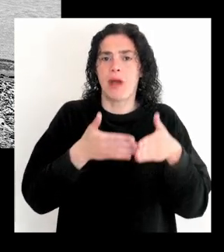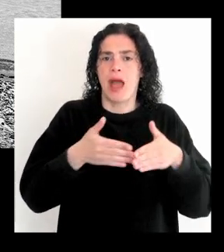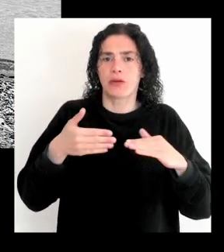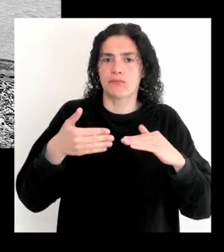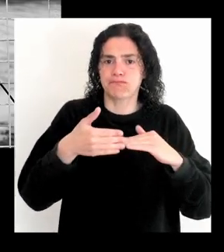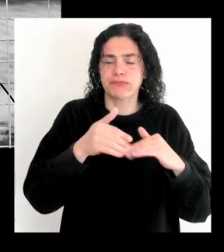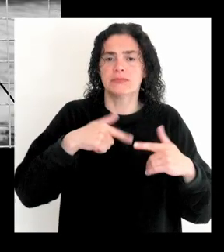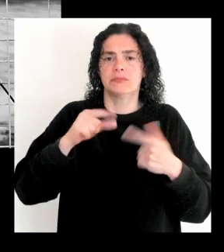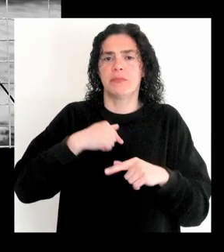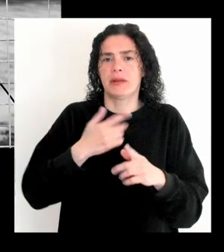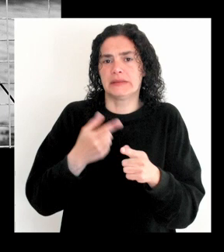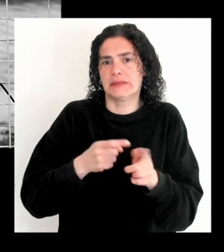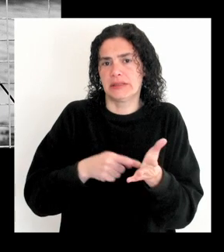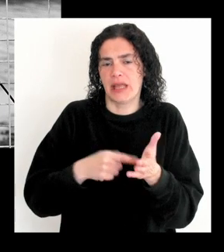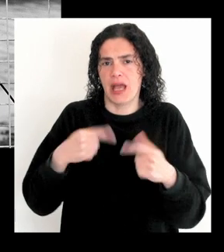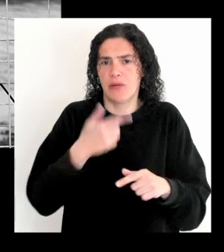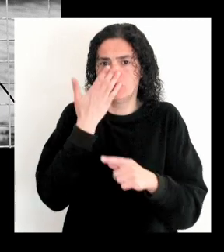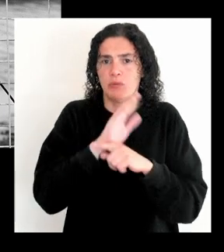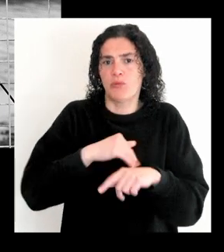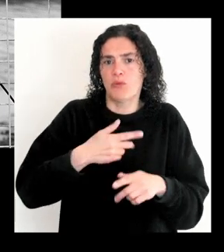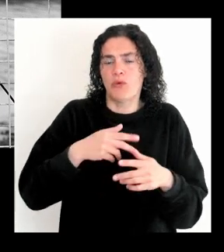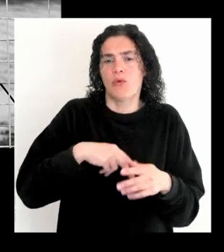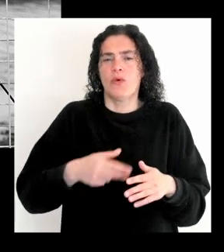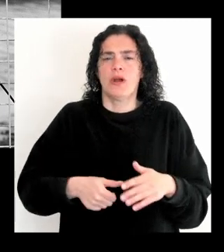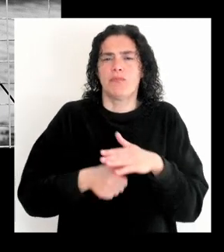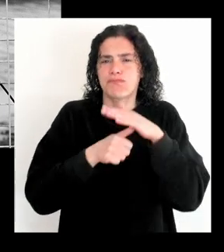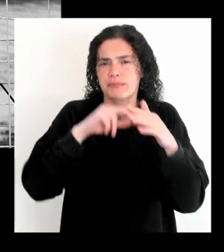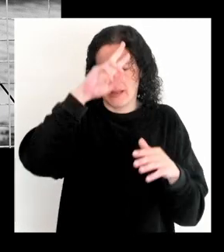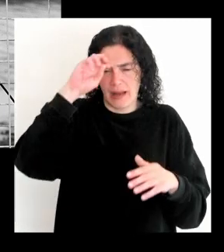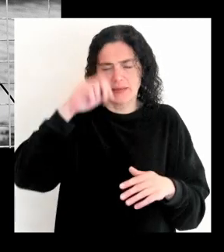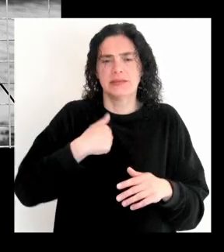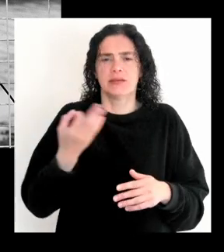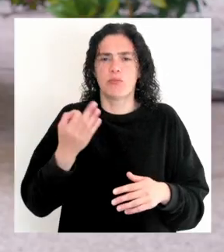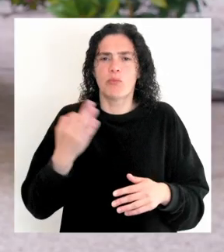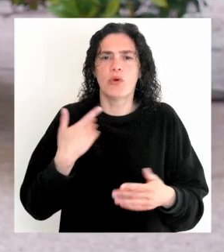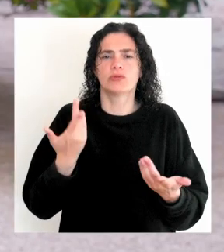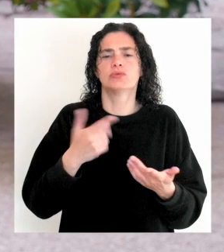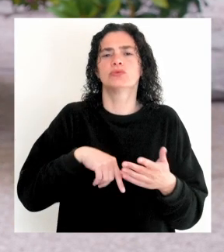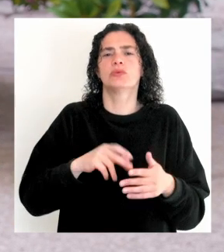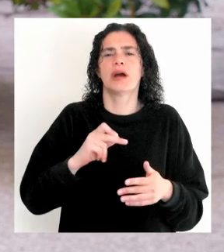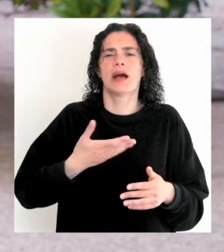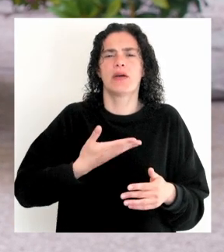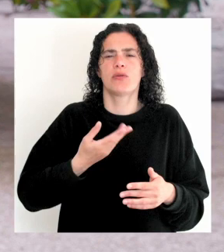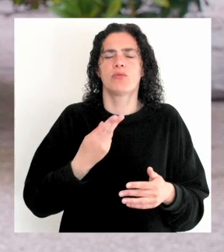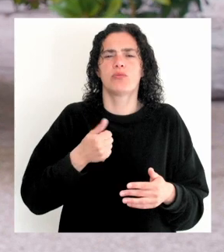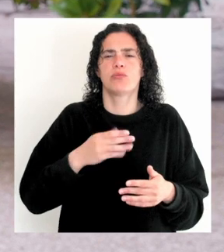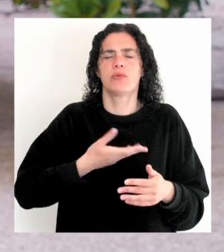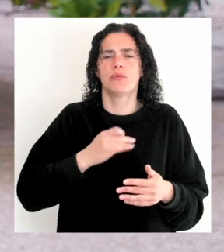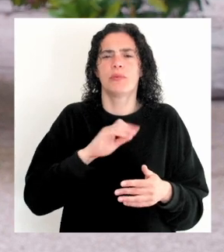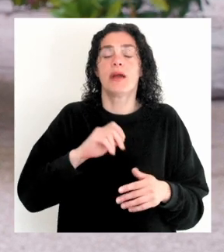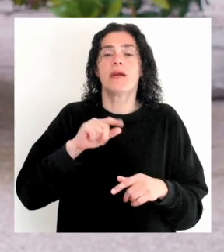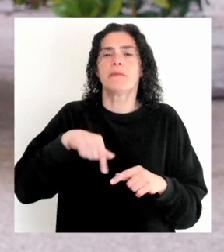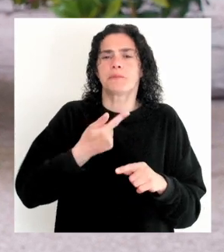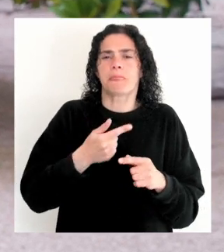and places like, for example, Athens, Porto, Singapore, Beirut, Istanbul, were all places